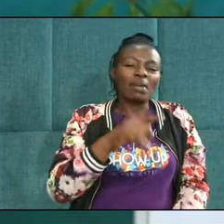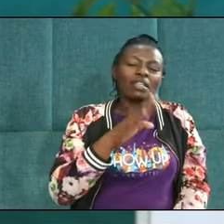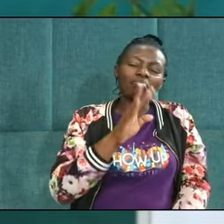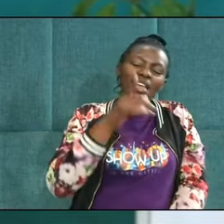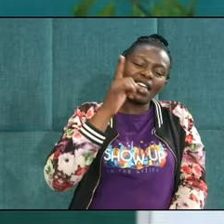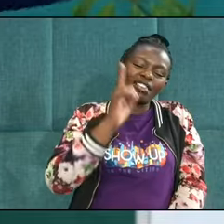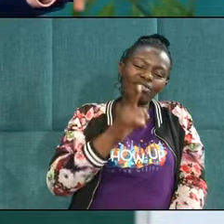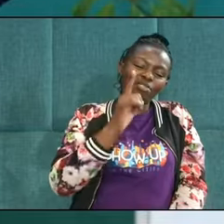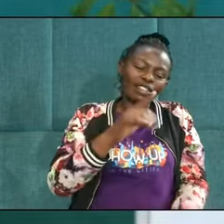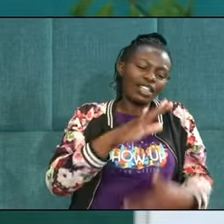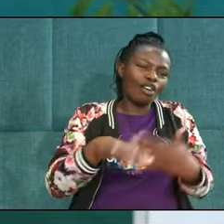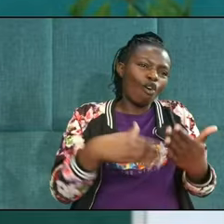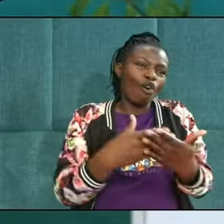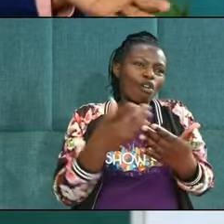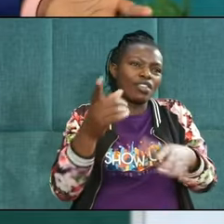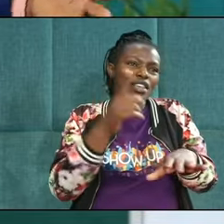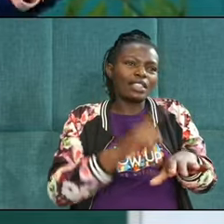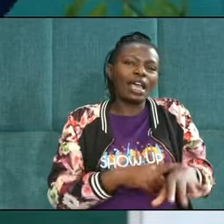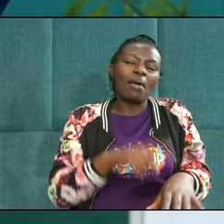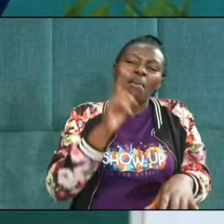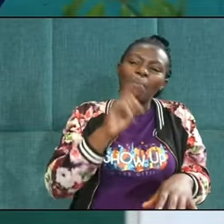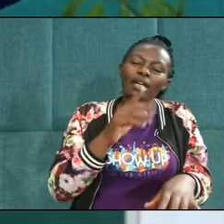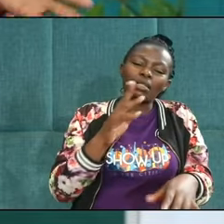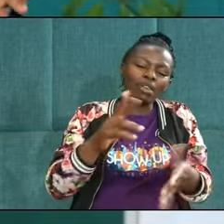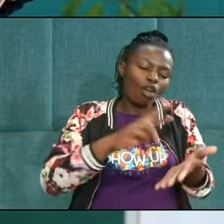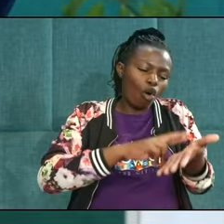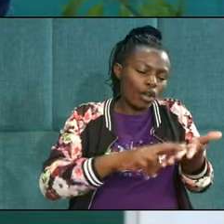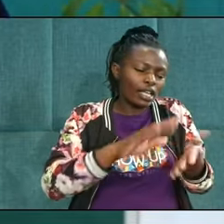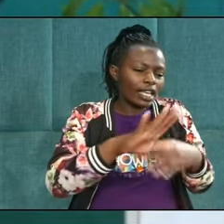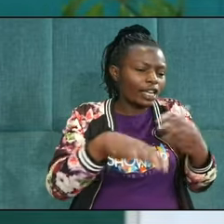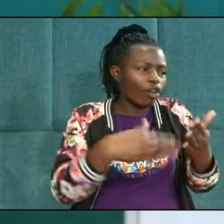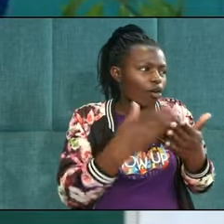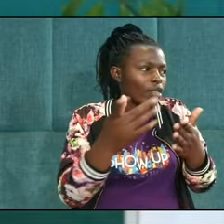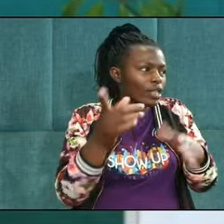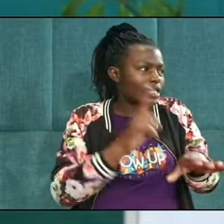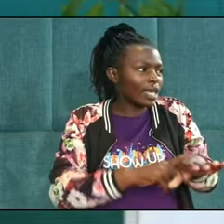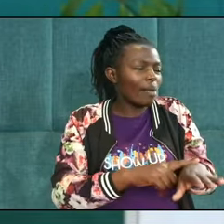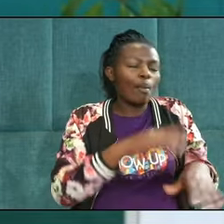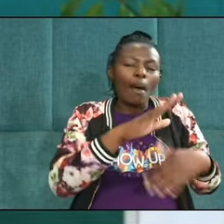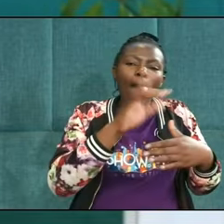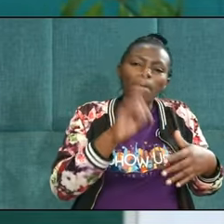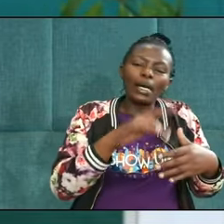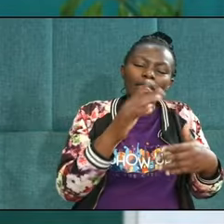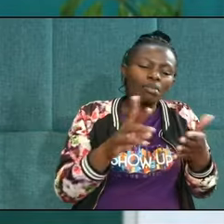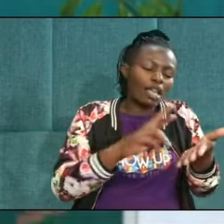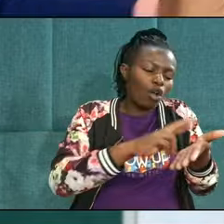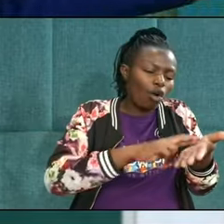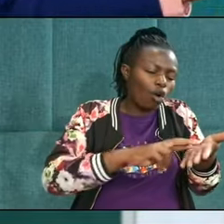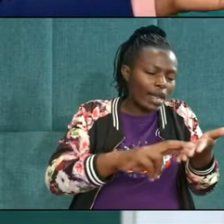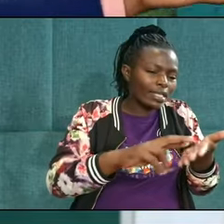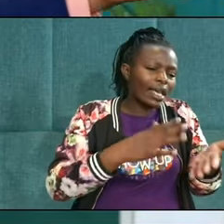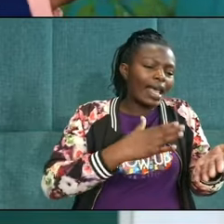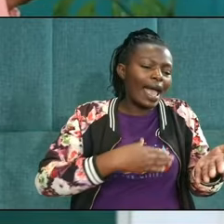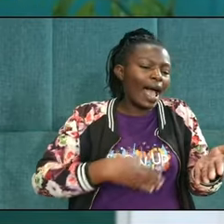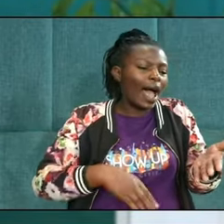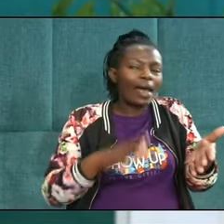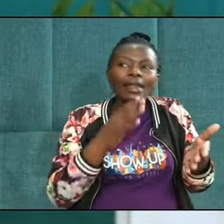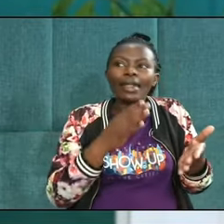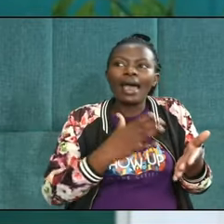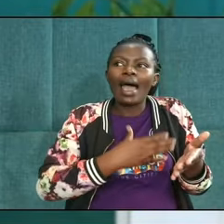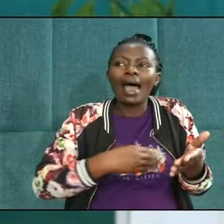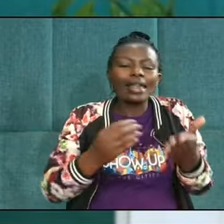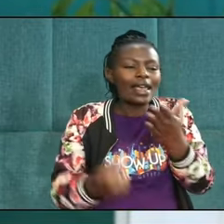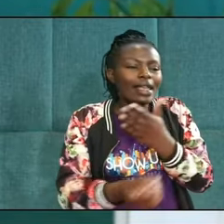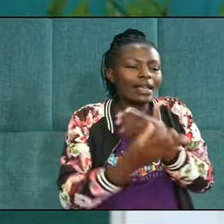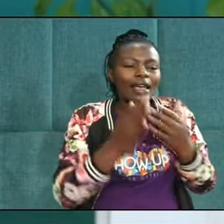again. We need to be instructed. We need to be corrected. We need to be encouraged from the Word of God. Even the program we are having this